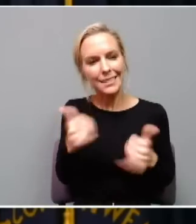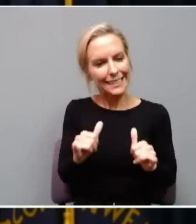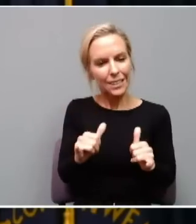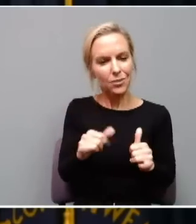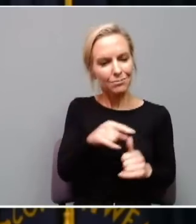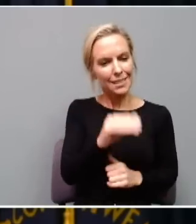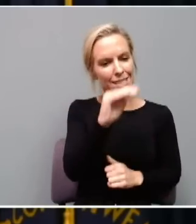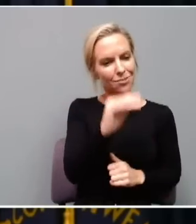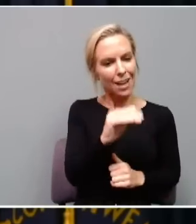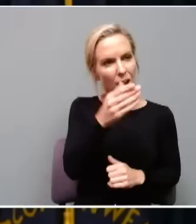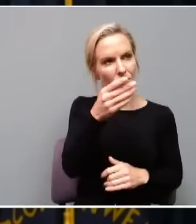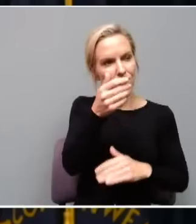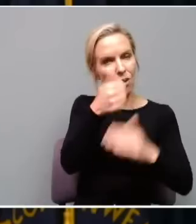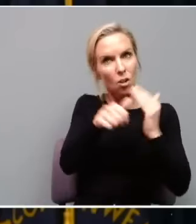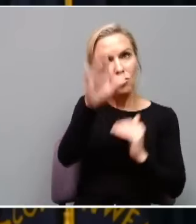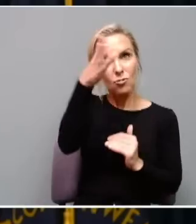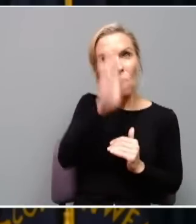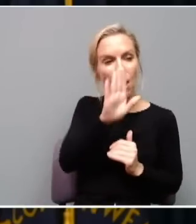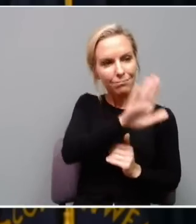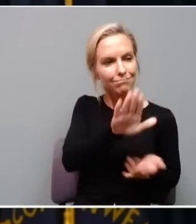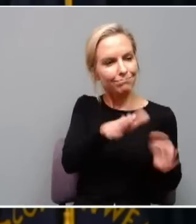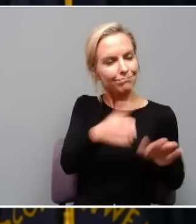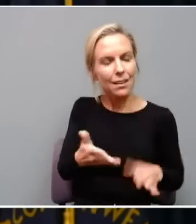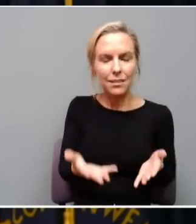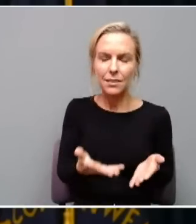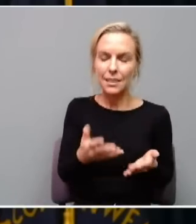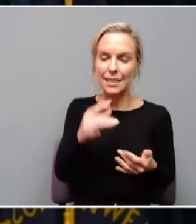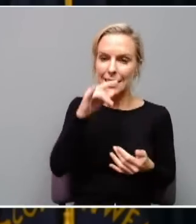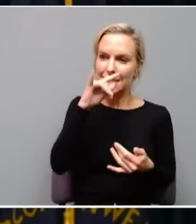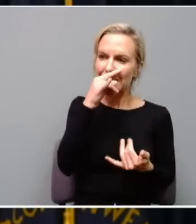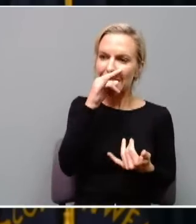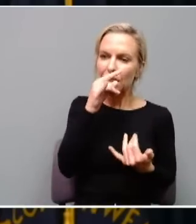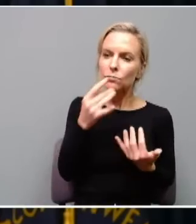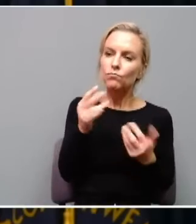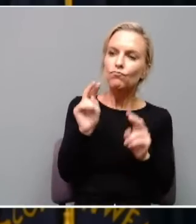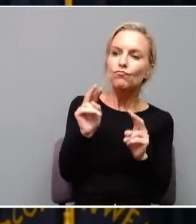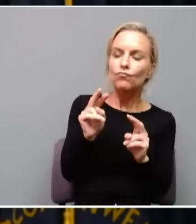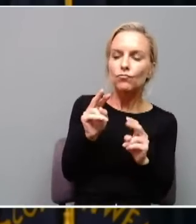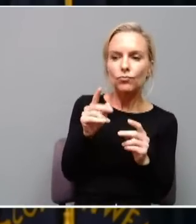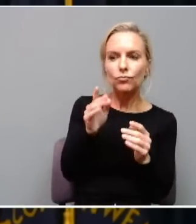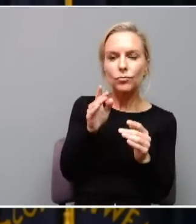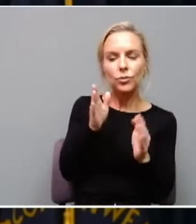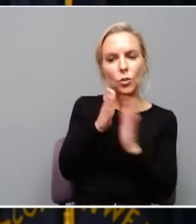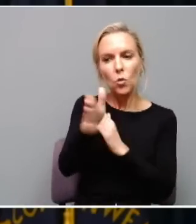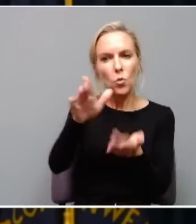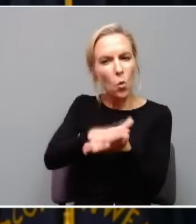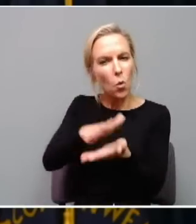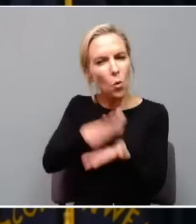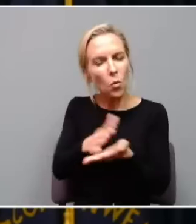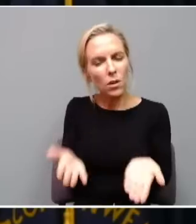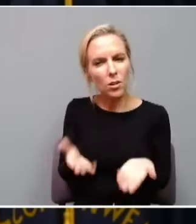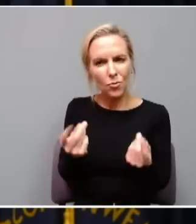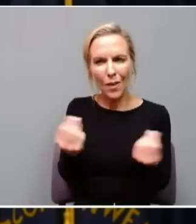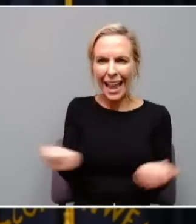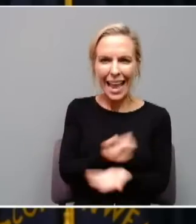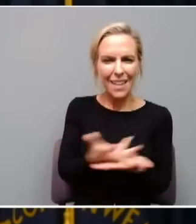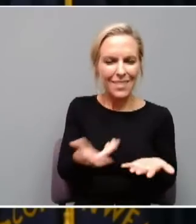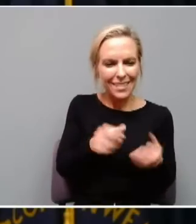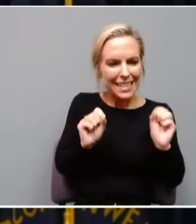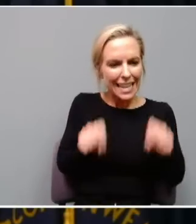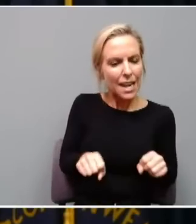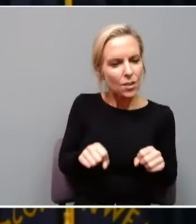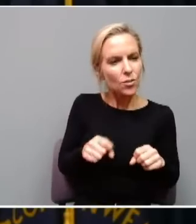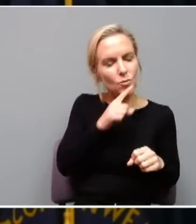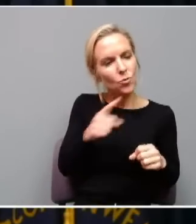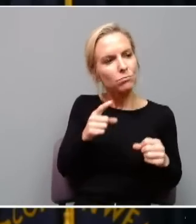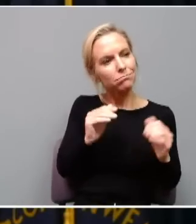God, and kids waiting to go to school. Doing everything they can to better their lives,